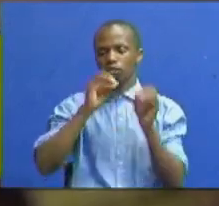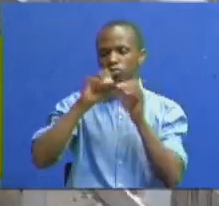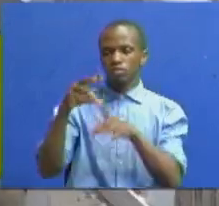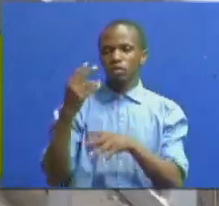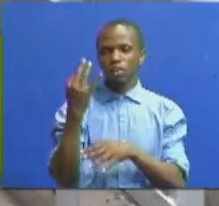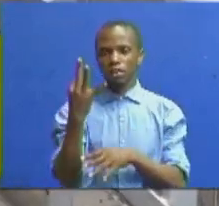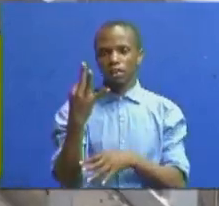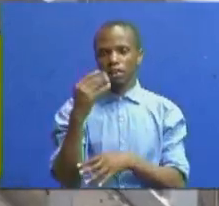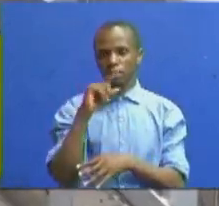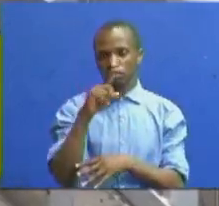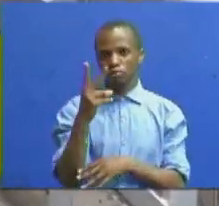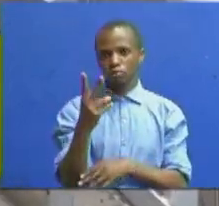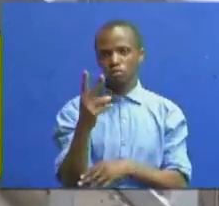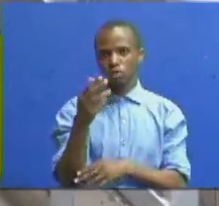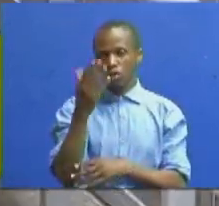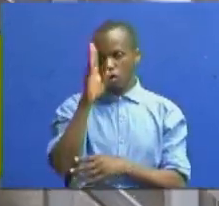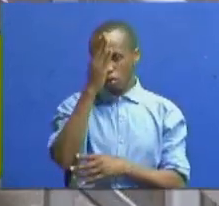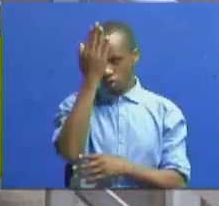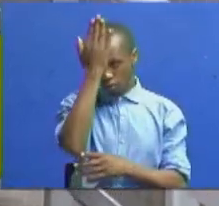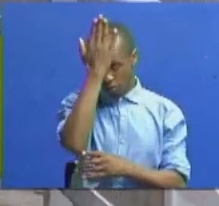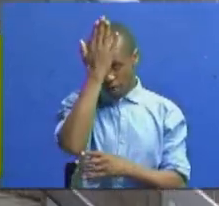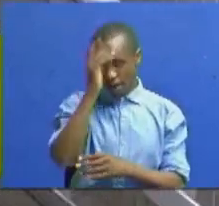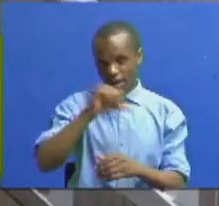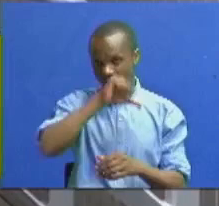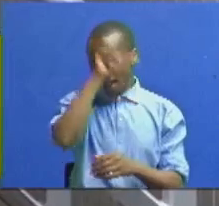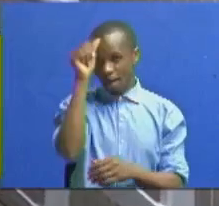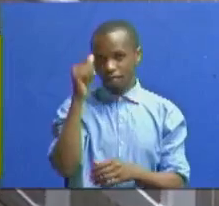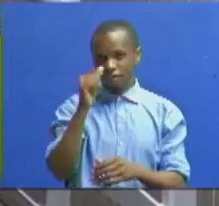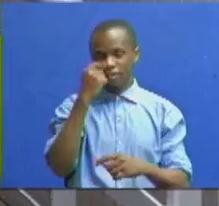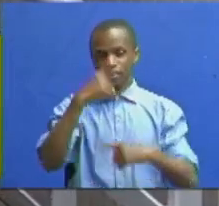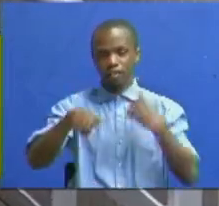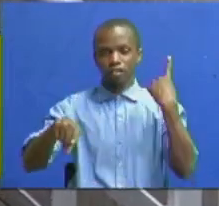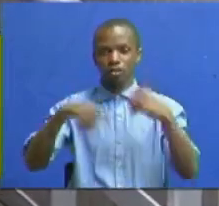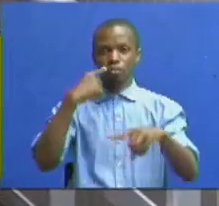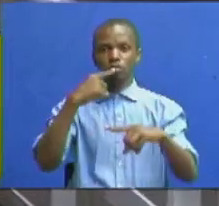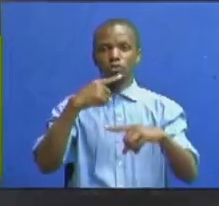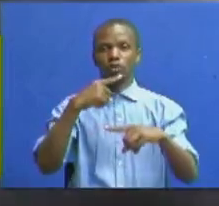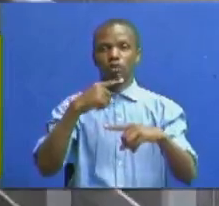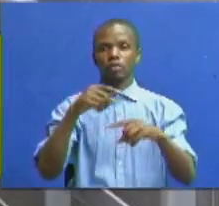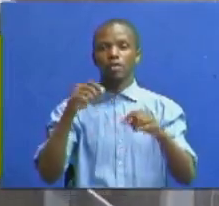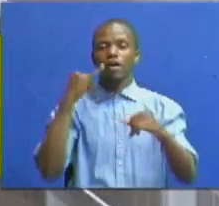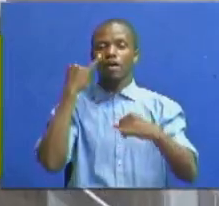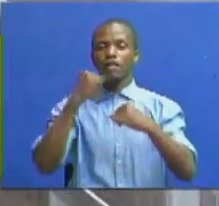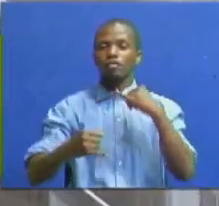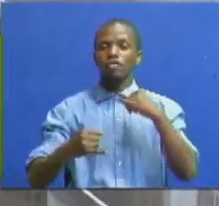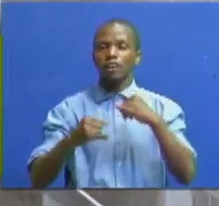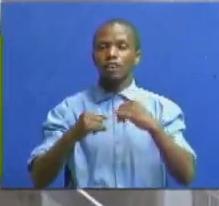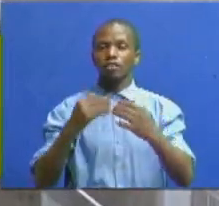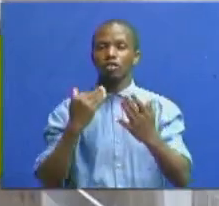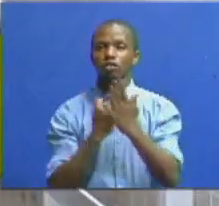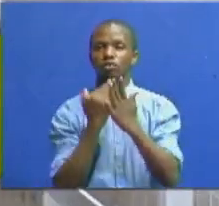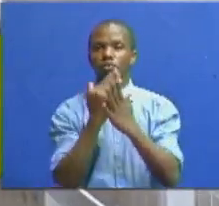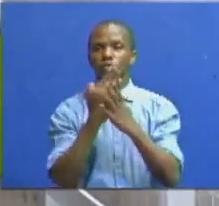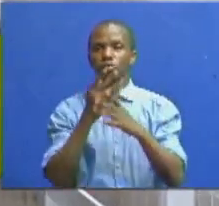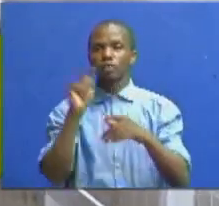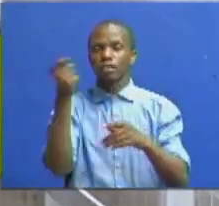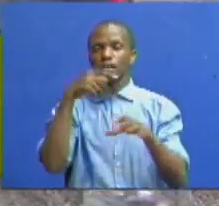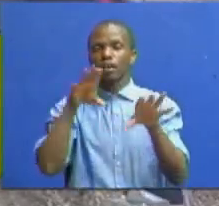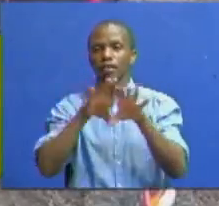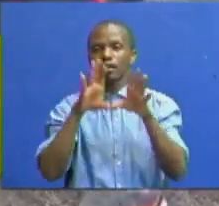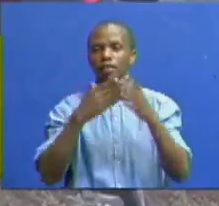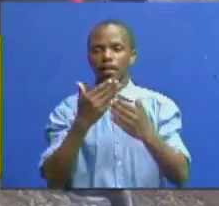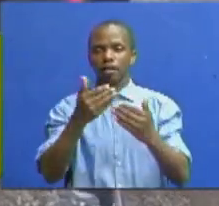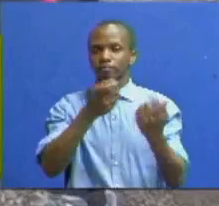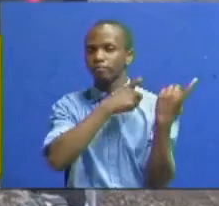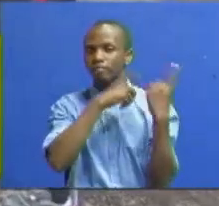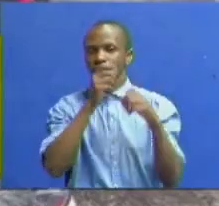Egypt on Monday on the African Club Championship Finals. It was an improvement to Kenya Pipeline since last year